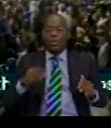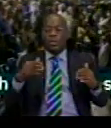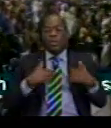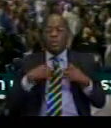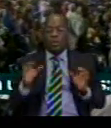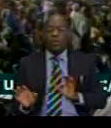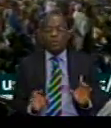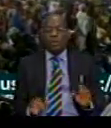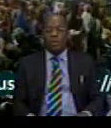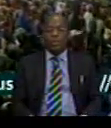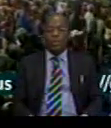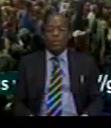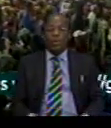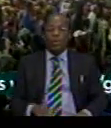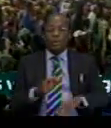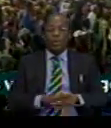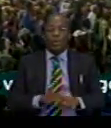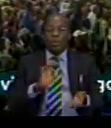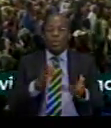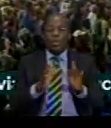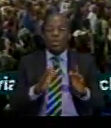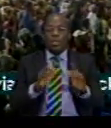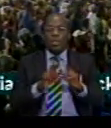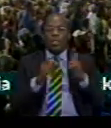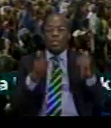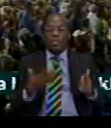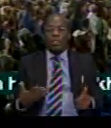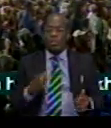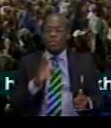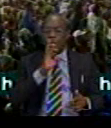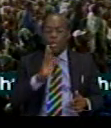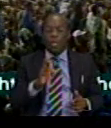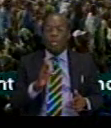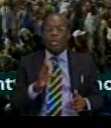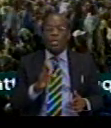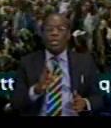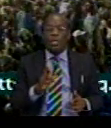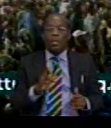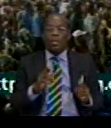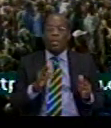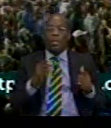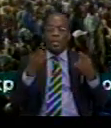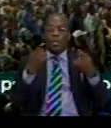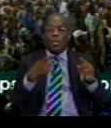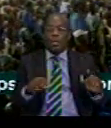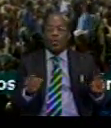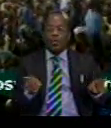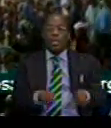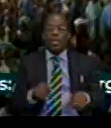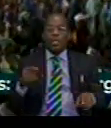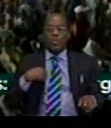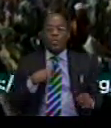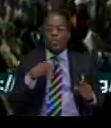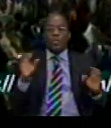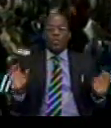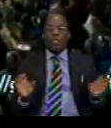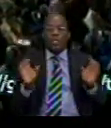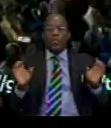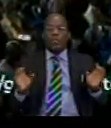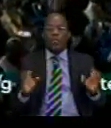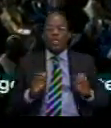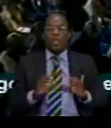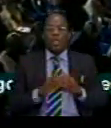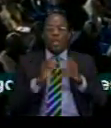Online, great things are happening as we are celebrating abundant life that Christ has